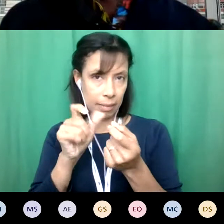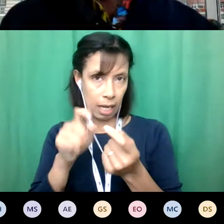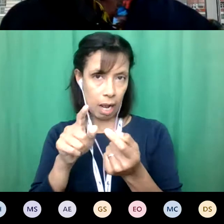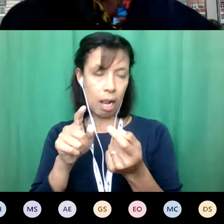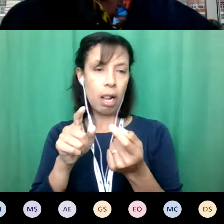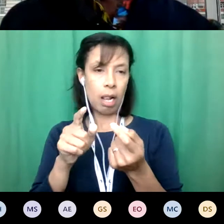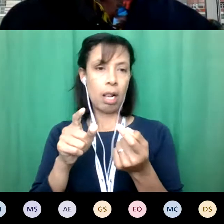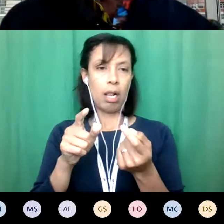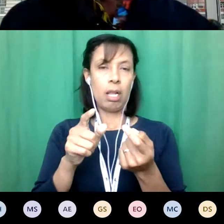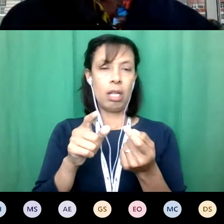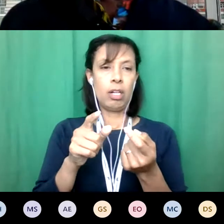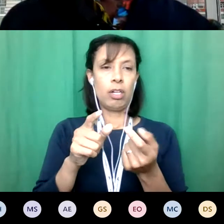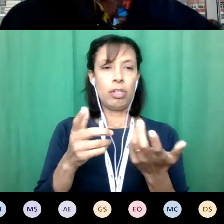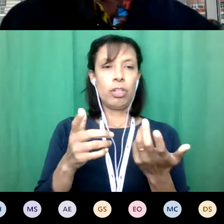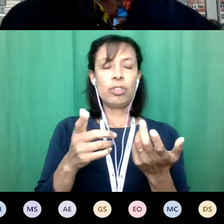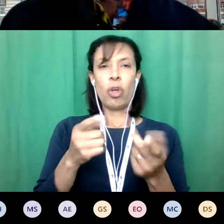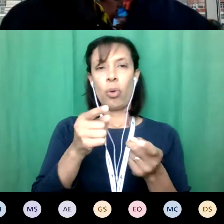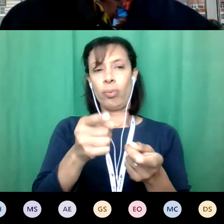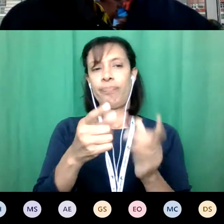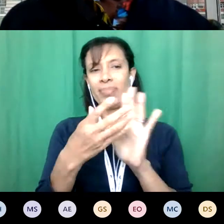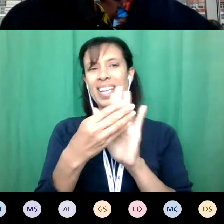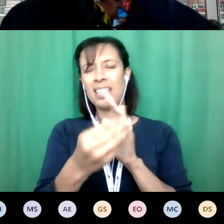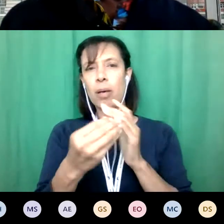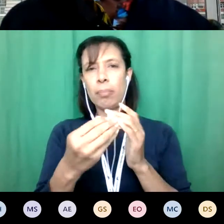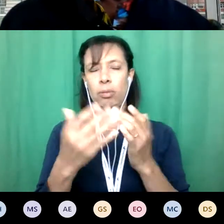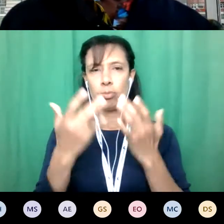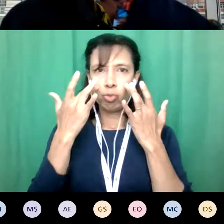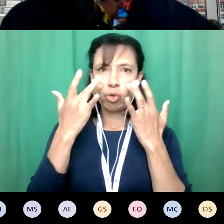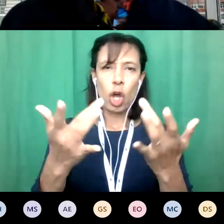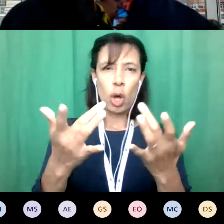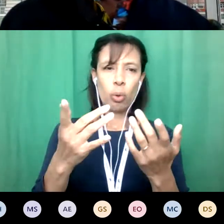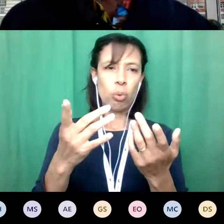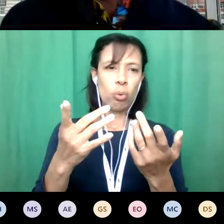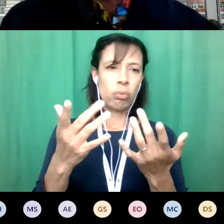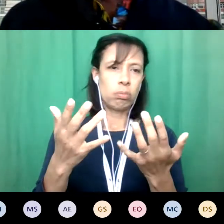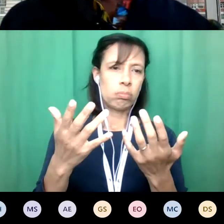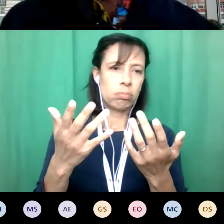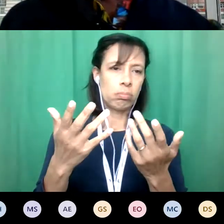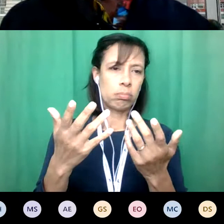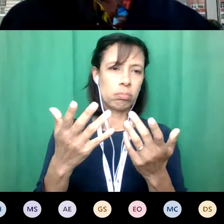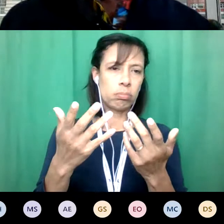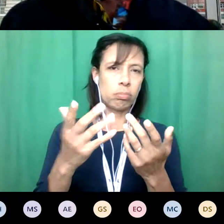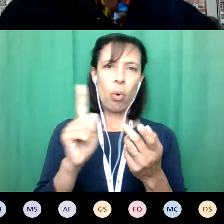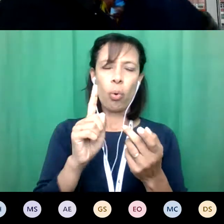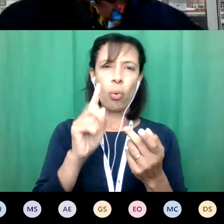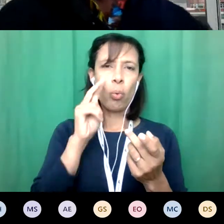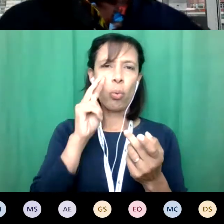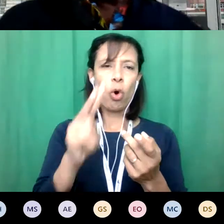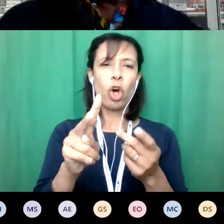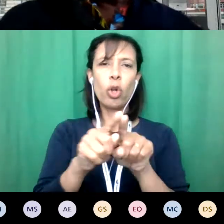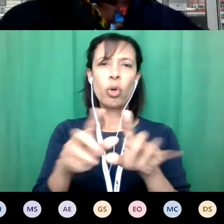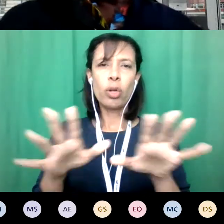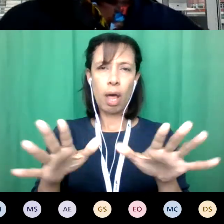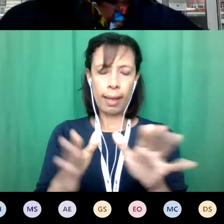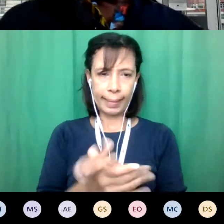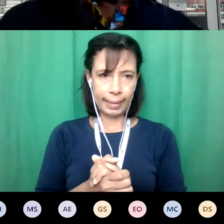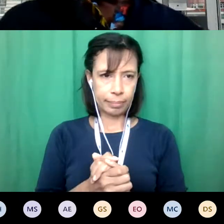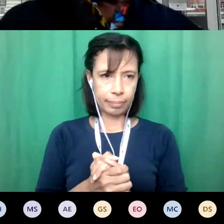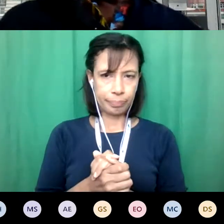emails. So let me just give you an example of what that looks like in practice. So if I go into